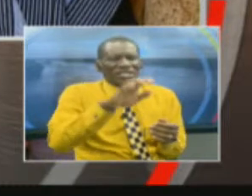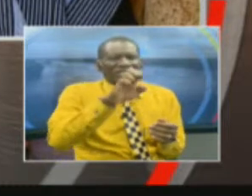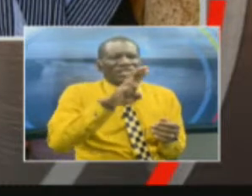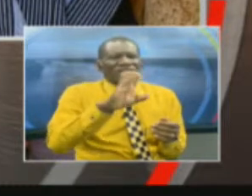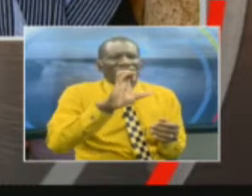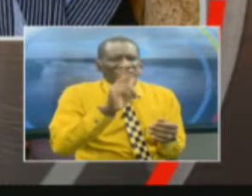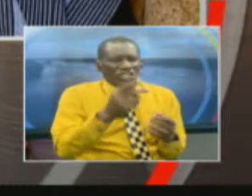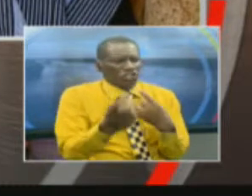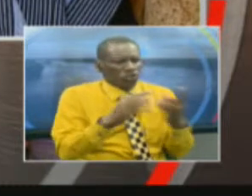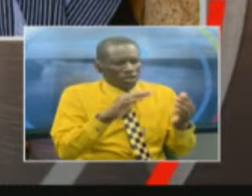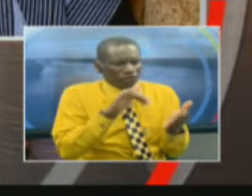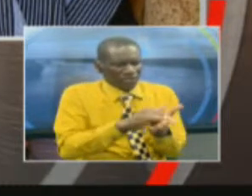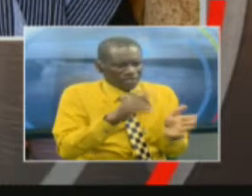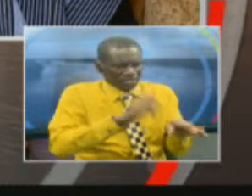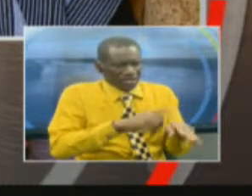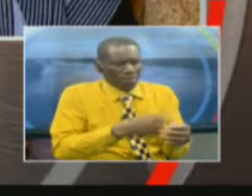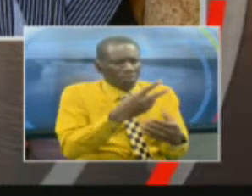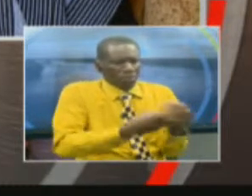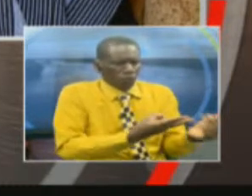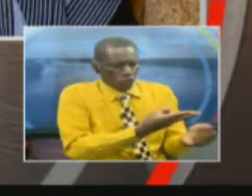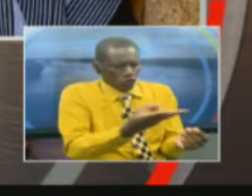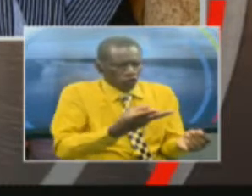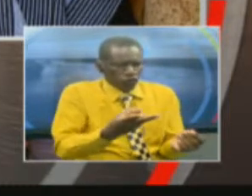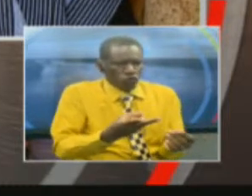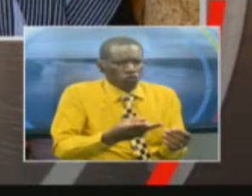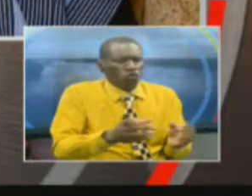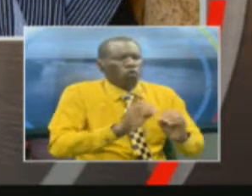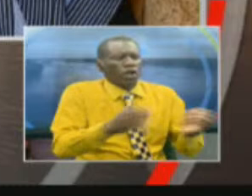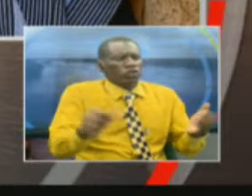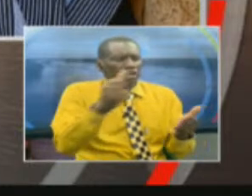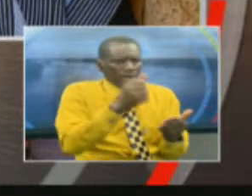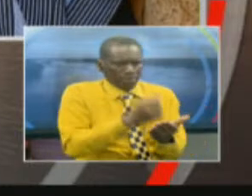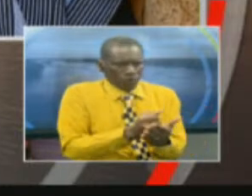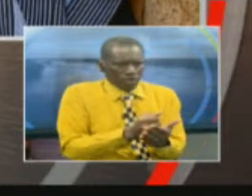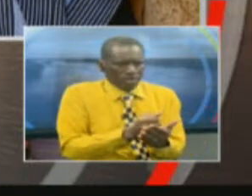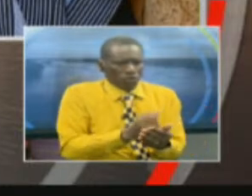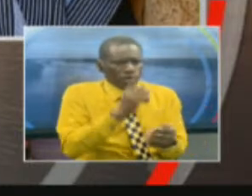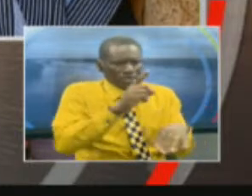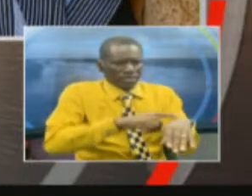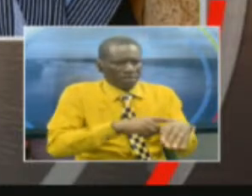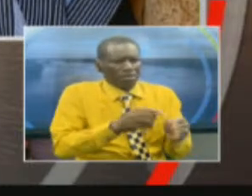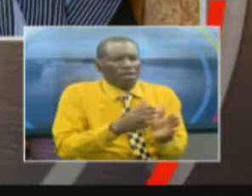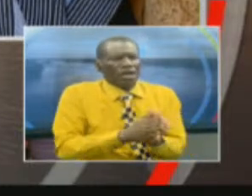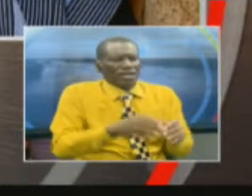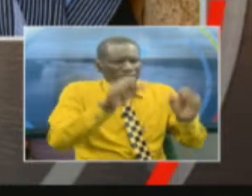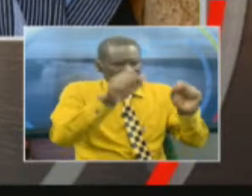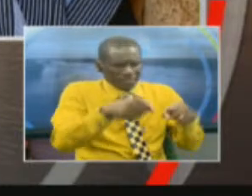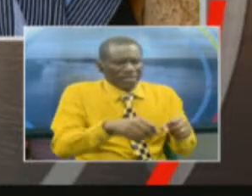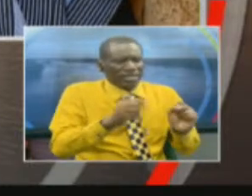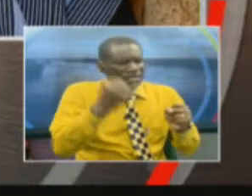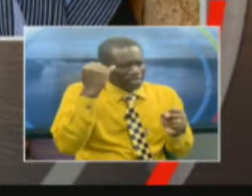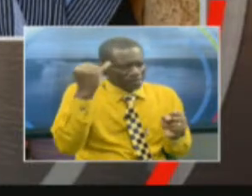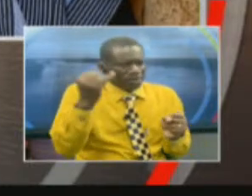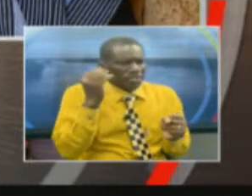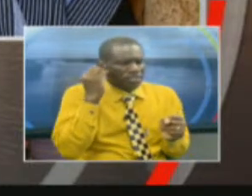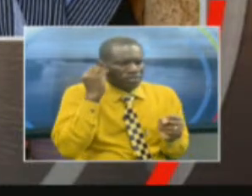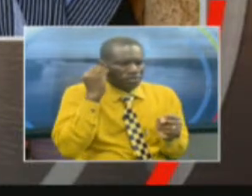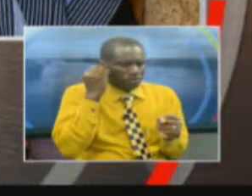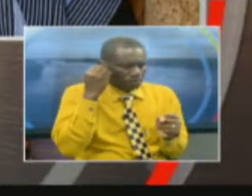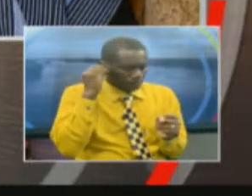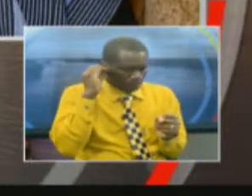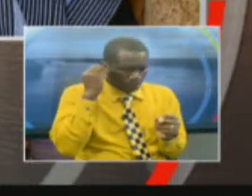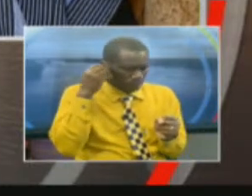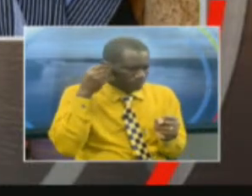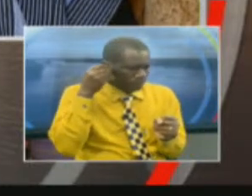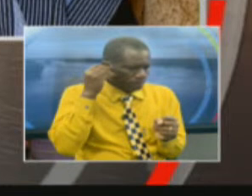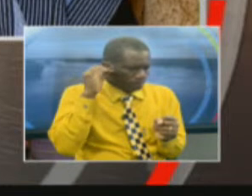of that gap where both of you were not employed, and of course I can imagine money was tight. At